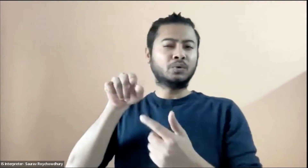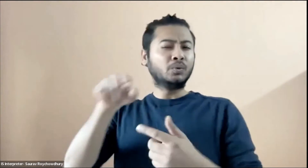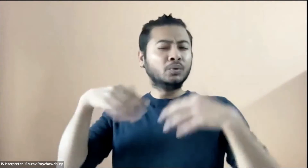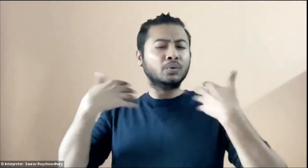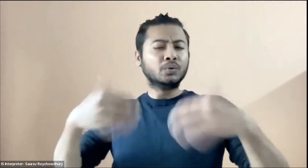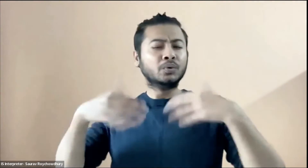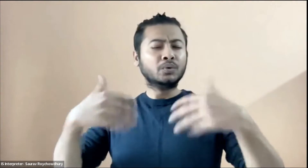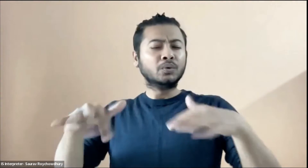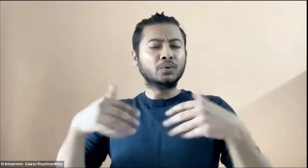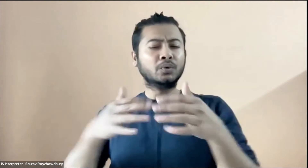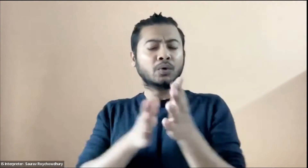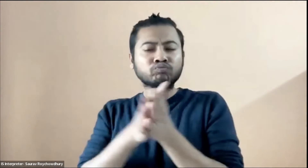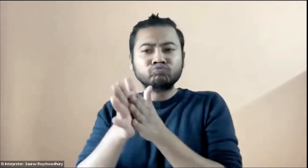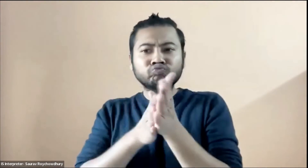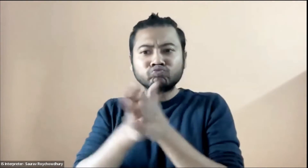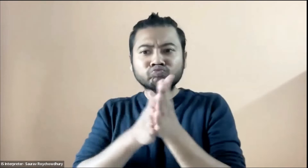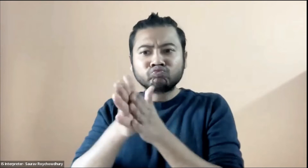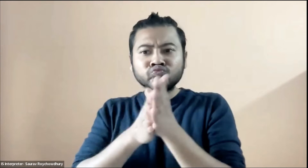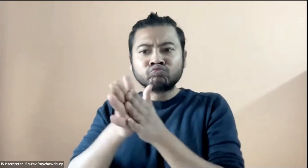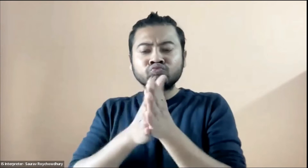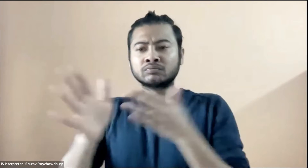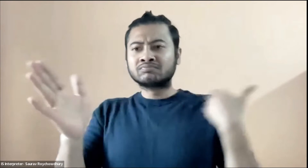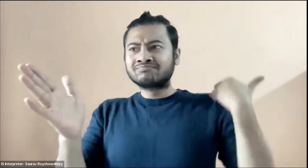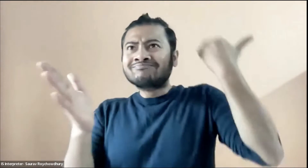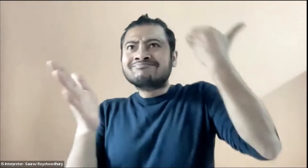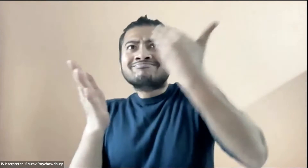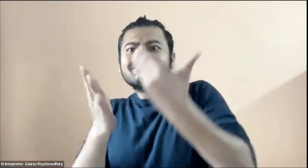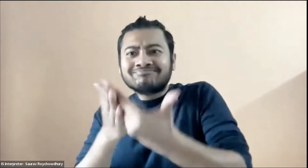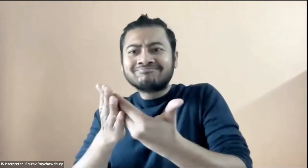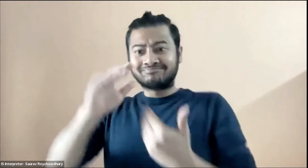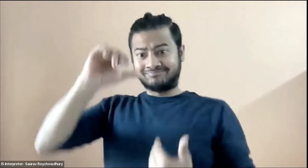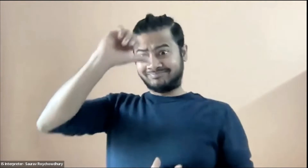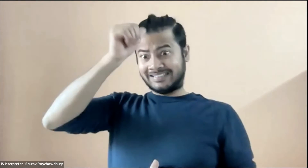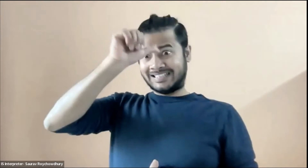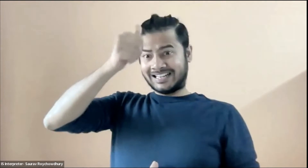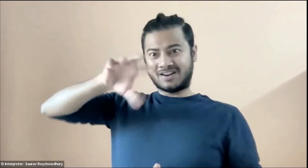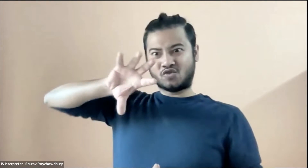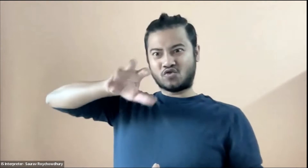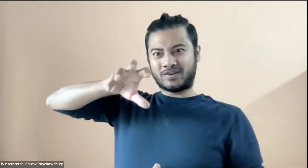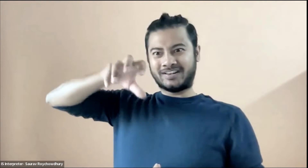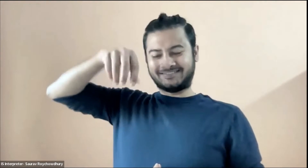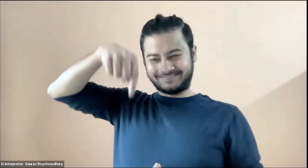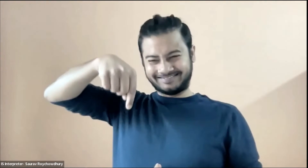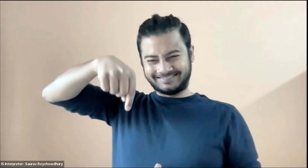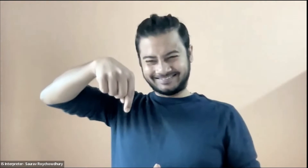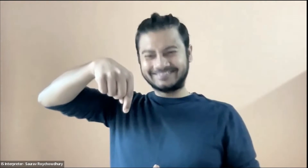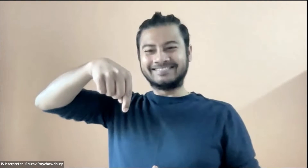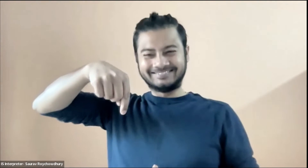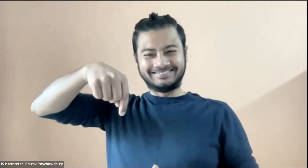the history of social participation for health in this country, in India, where you're being hosted from.